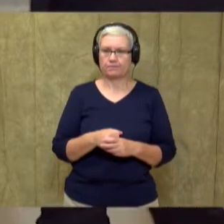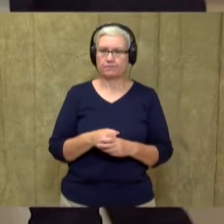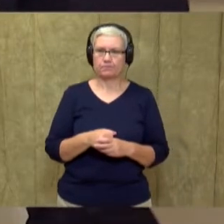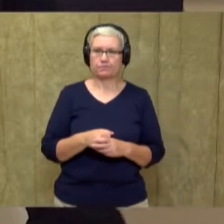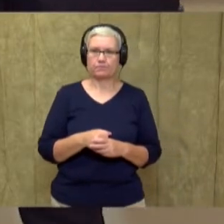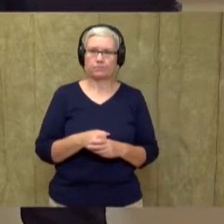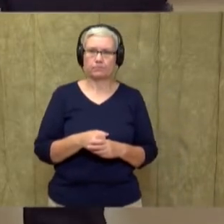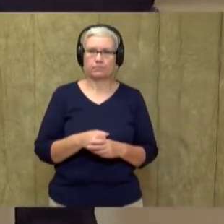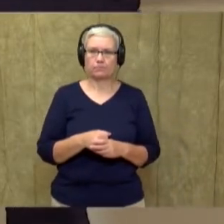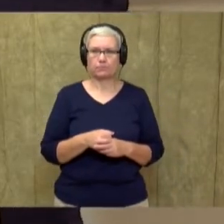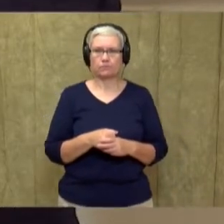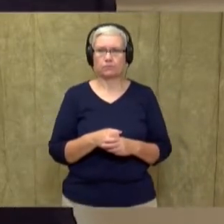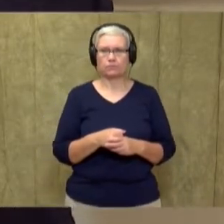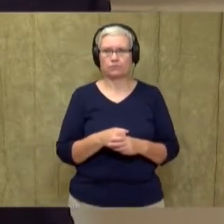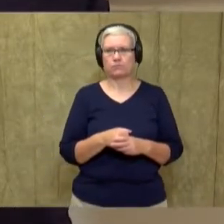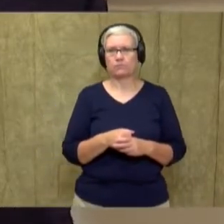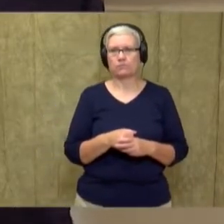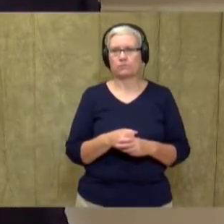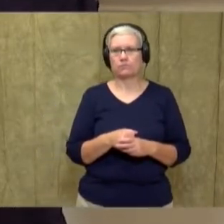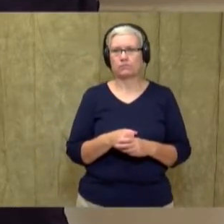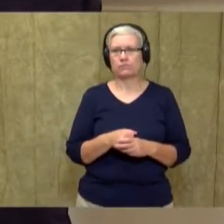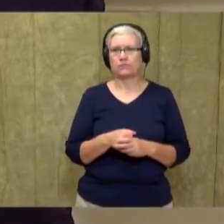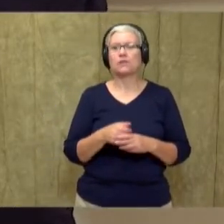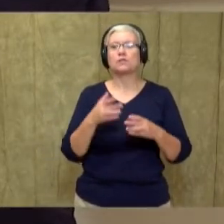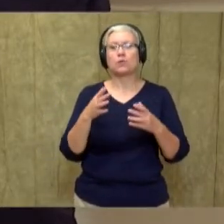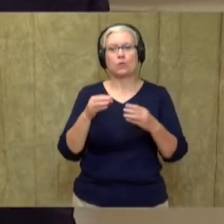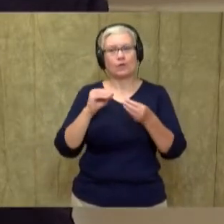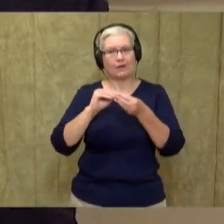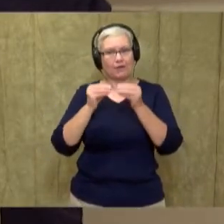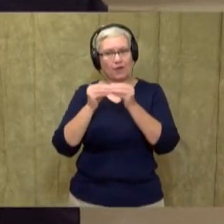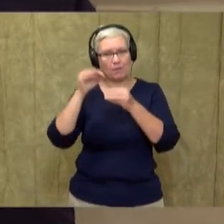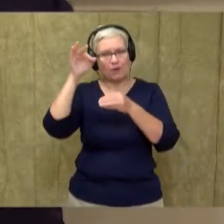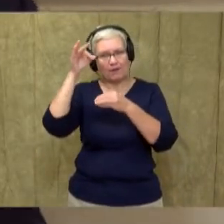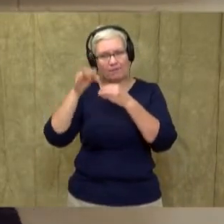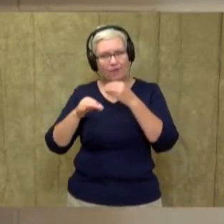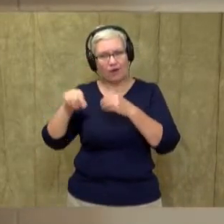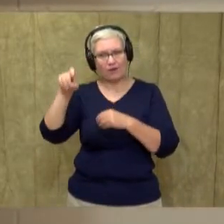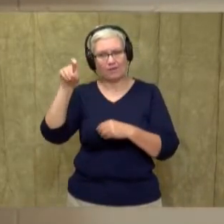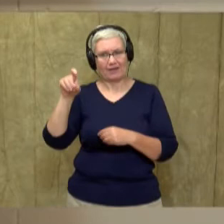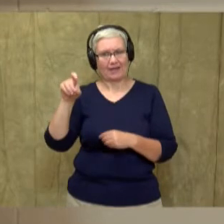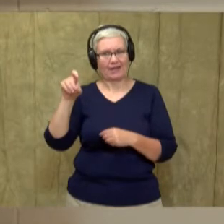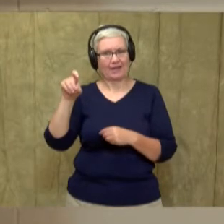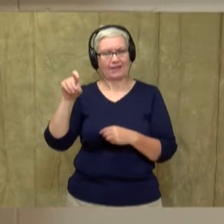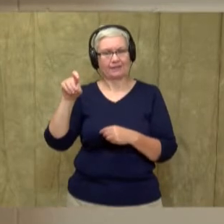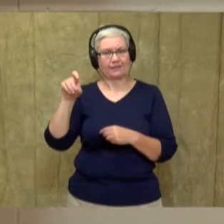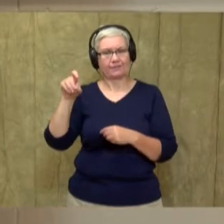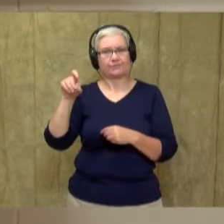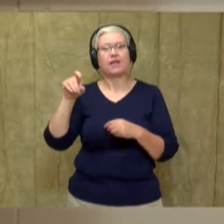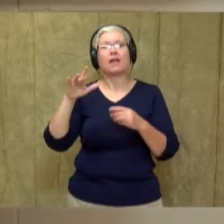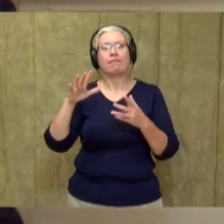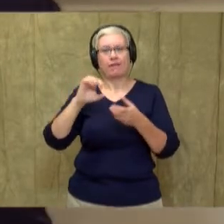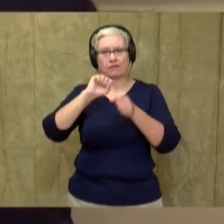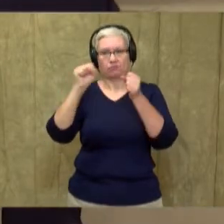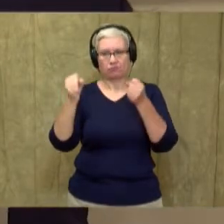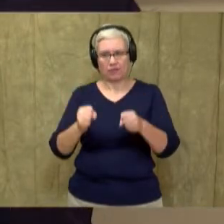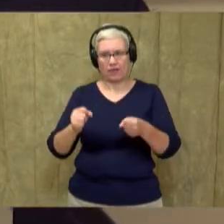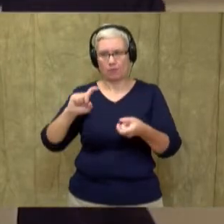And so when we have these leading coefficients, the shape of our graphs are